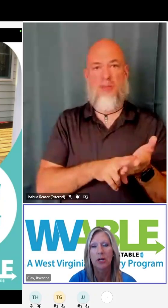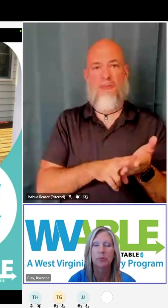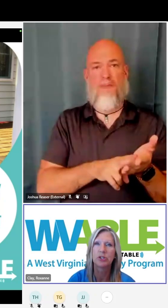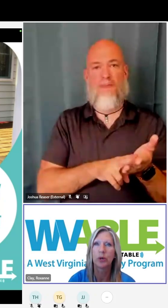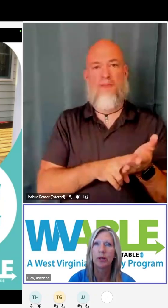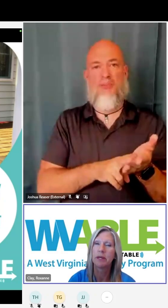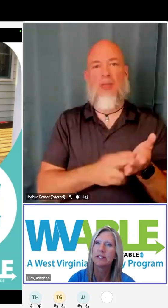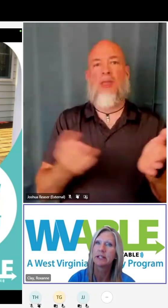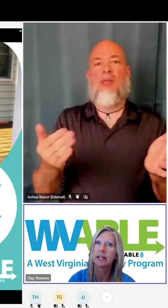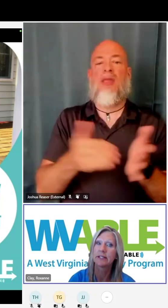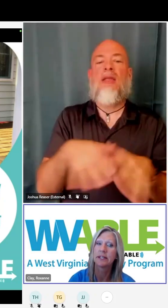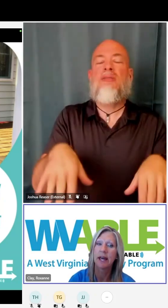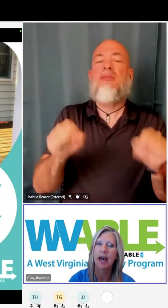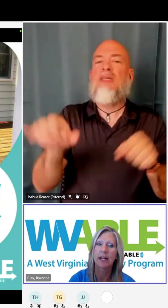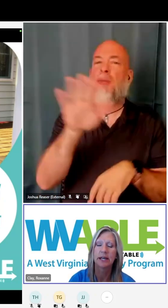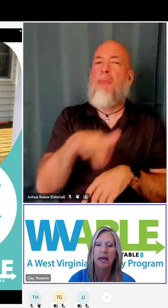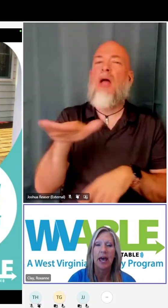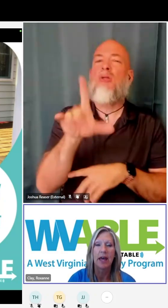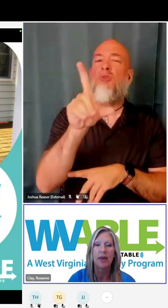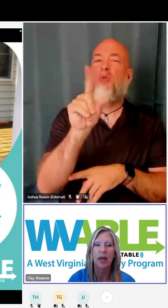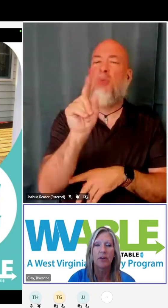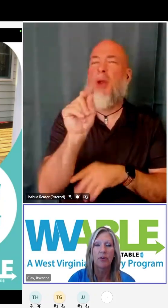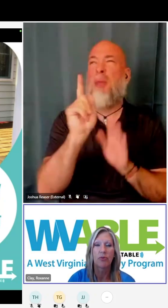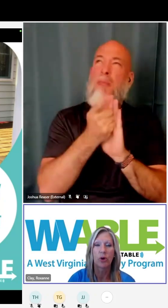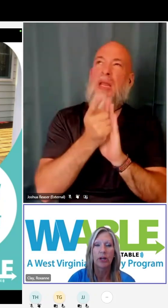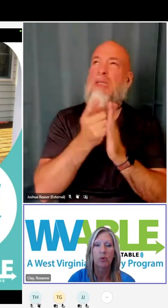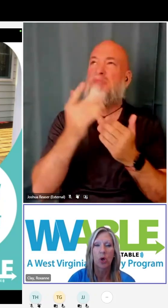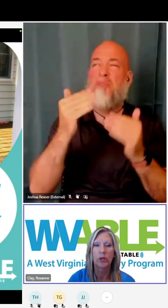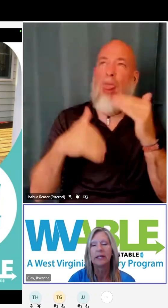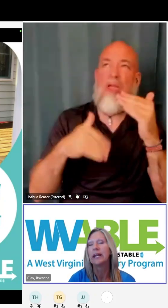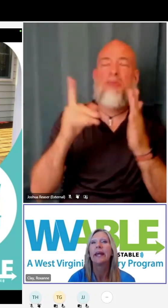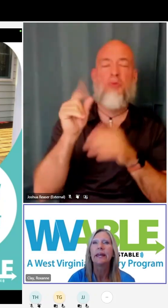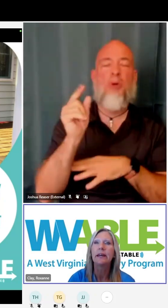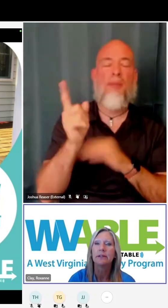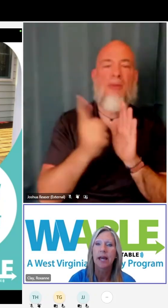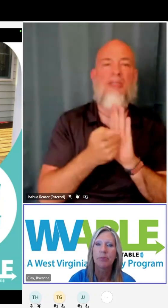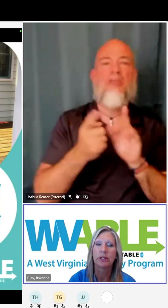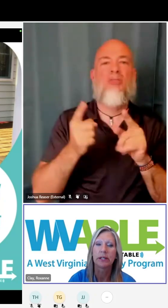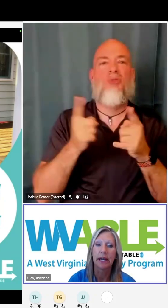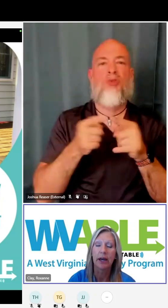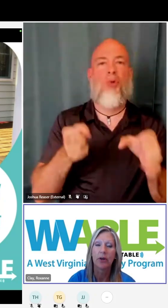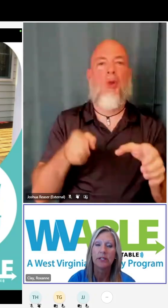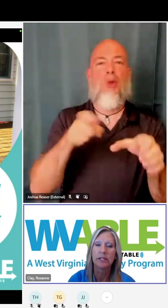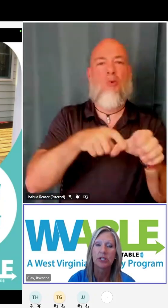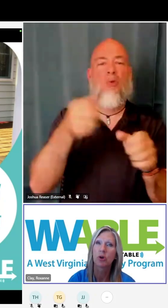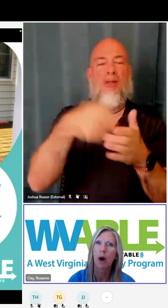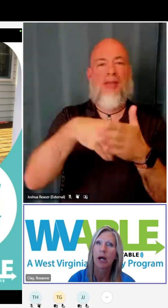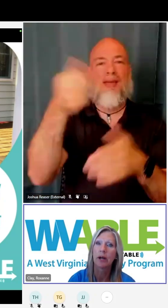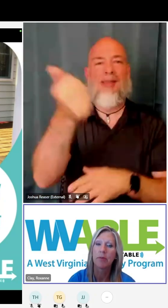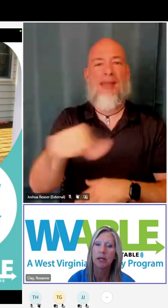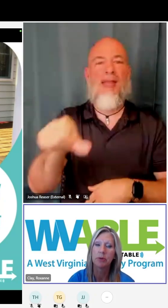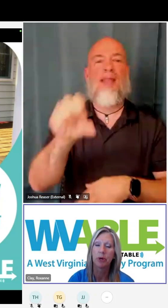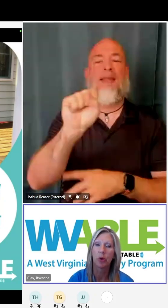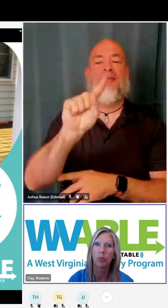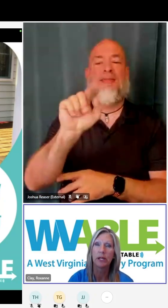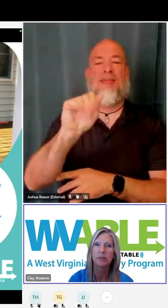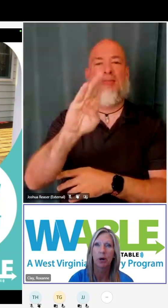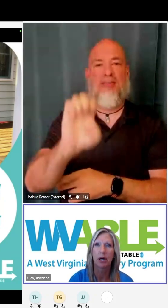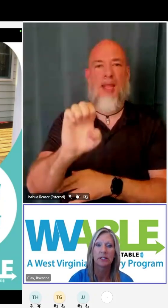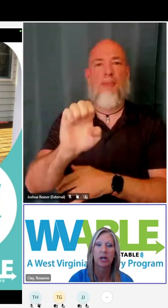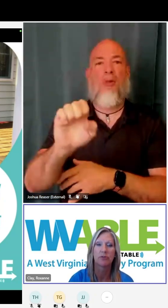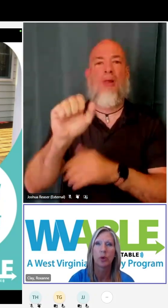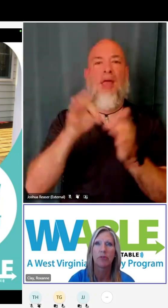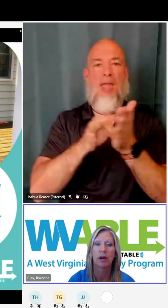it takes approximately 20 minutes, less than that. And then for enrolling in any stable account, it does require a minimum